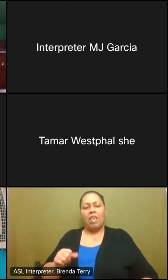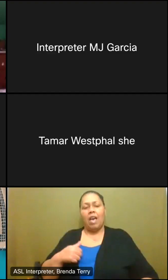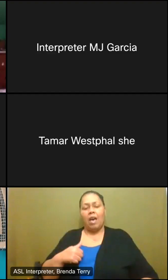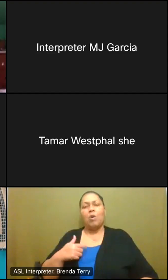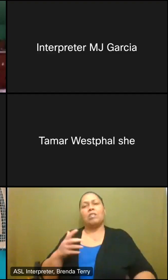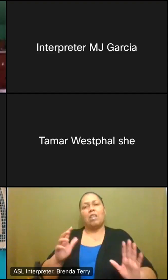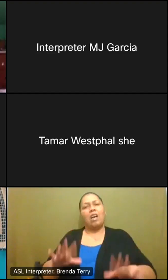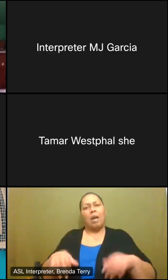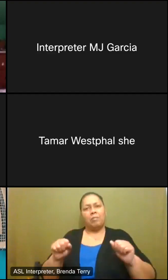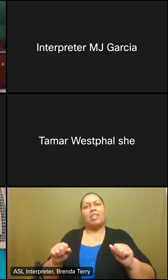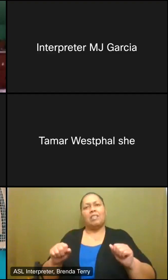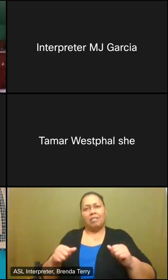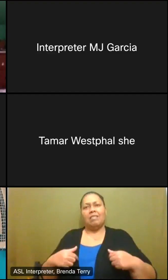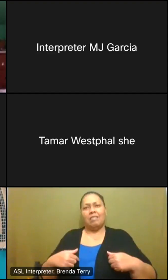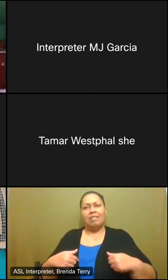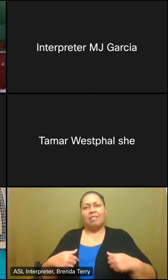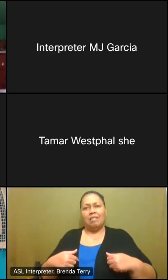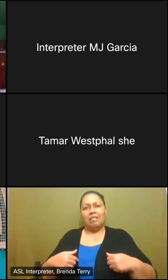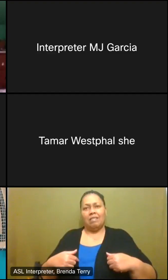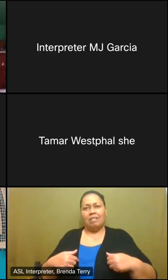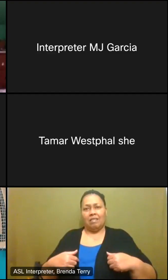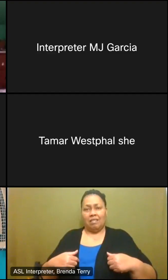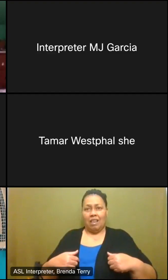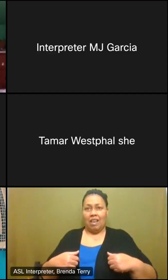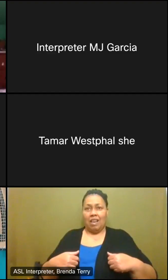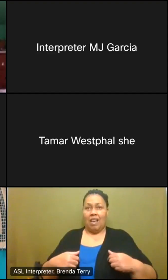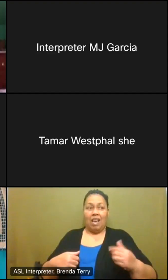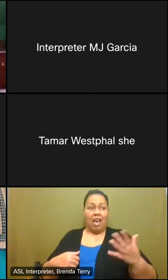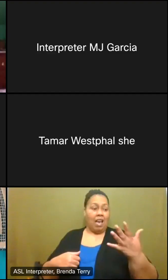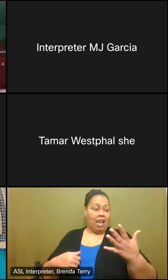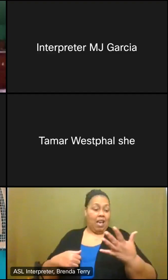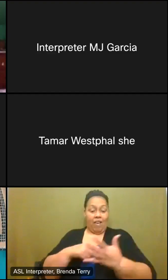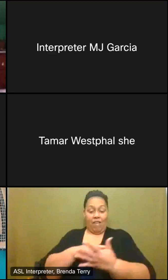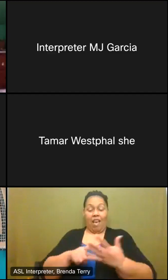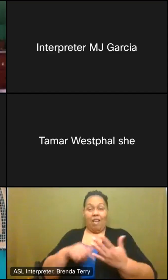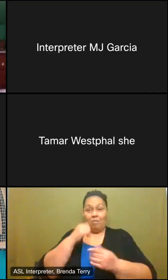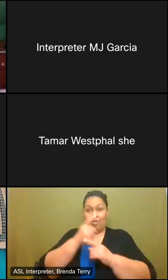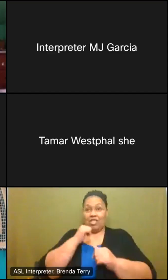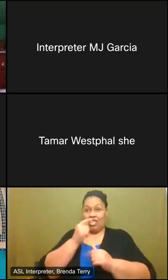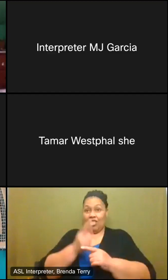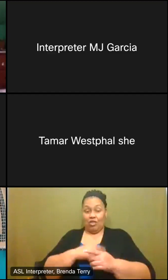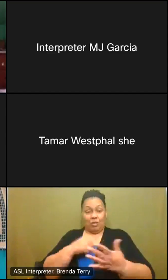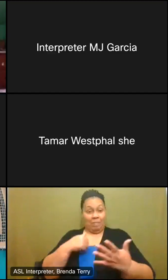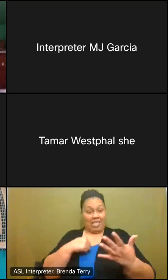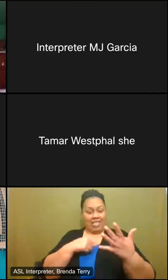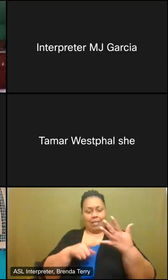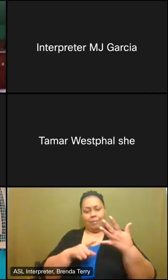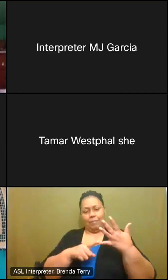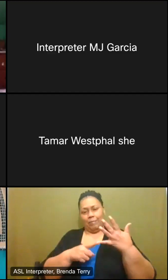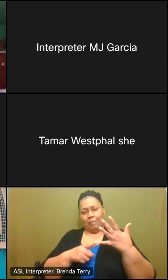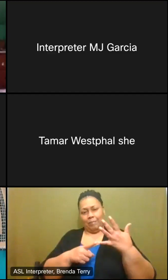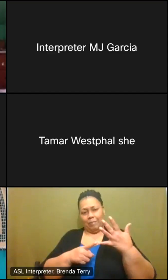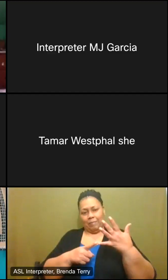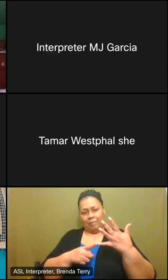adopted, and out of the 5 of my siblings, I was the last sibling, and that was an